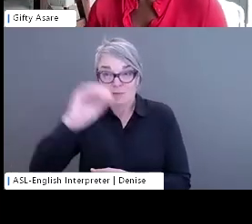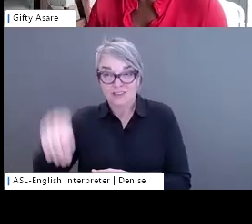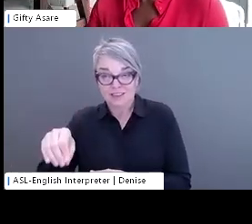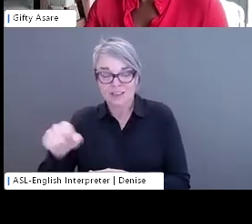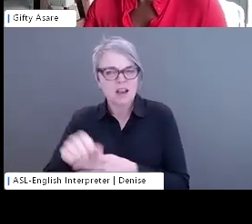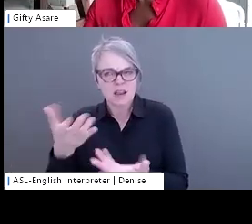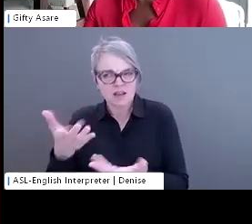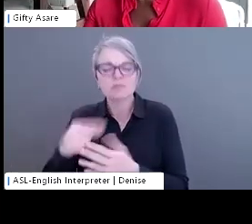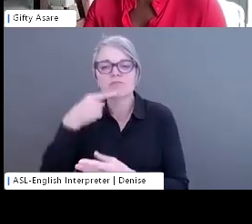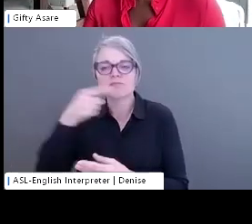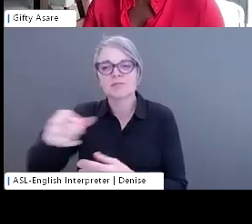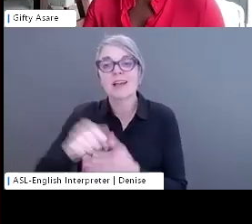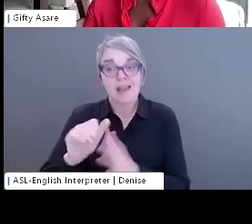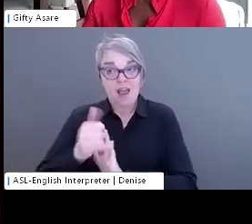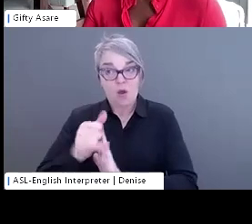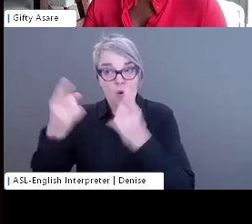to the head,